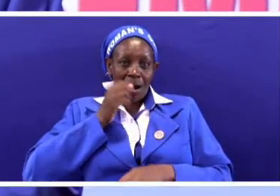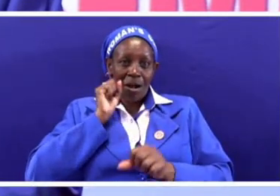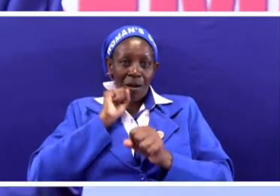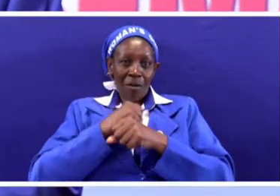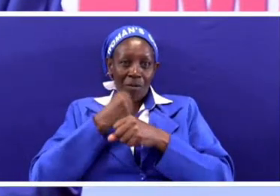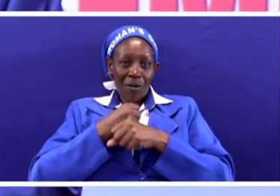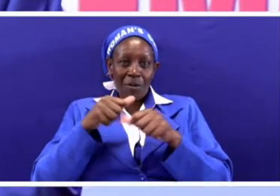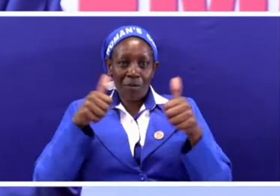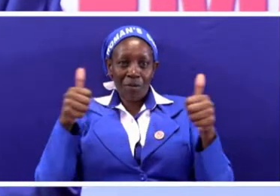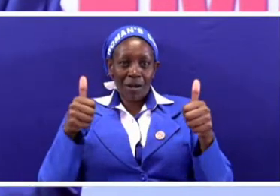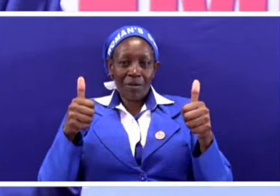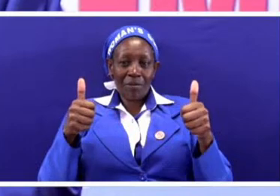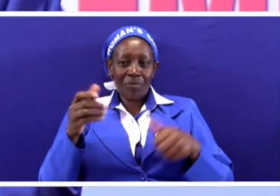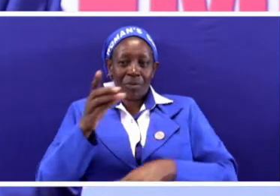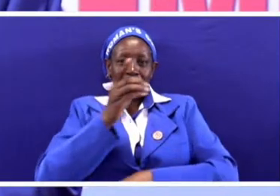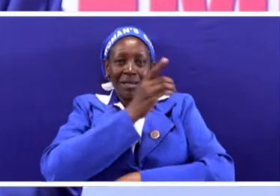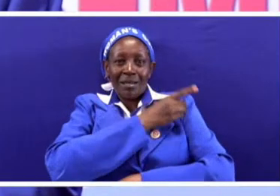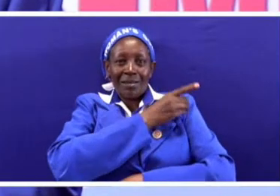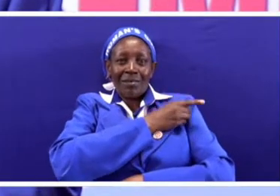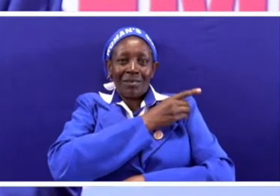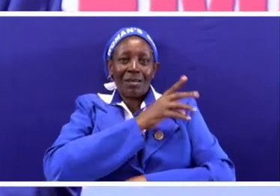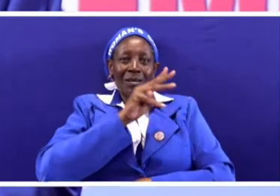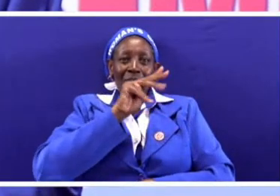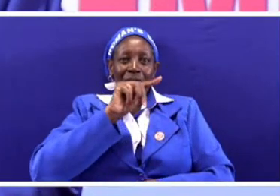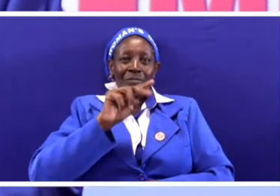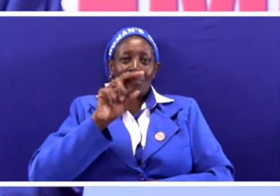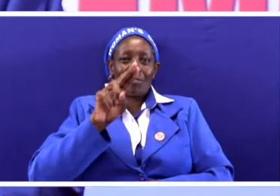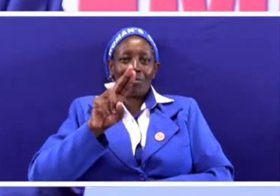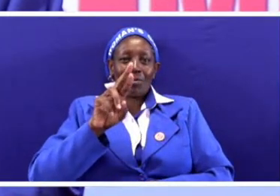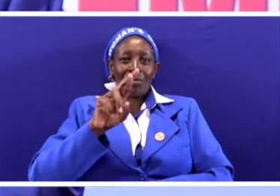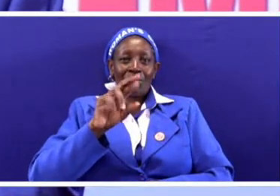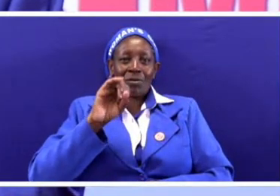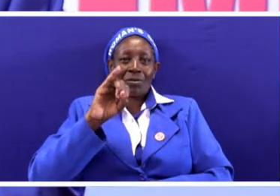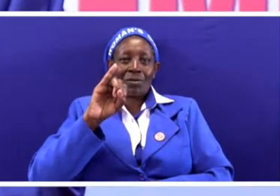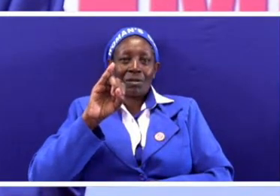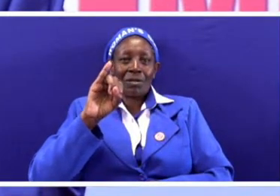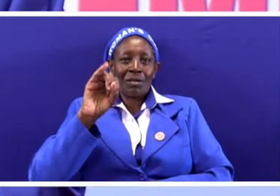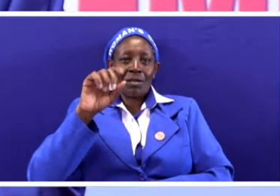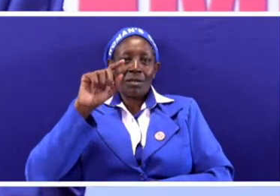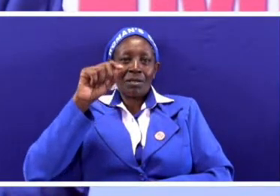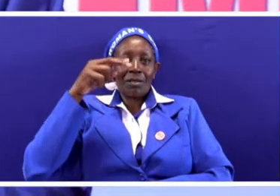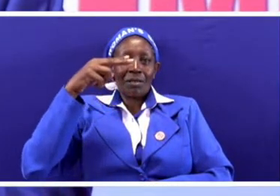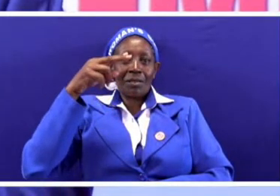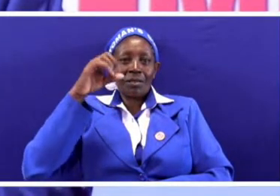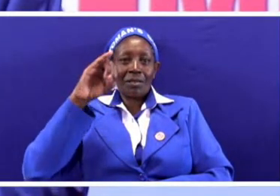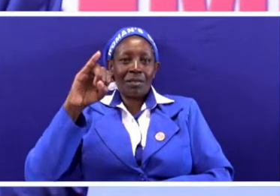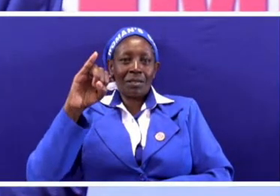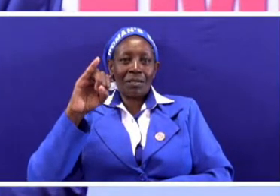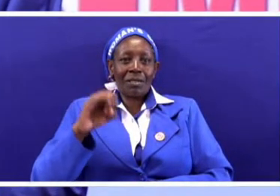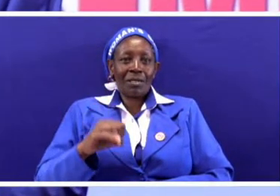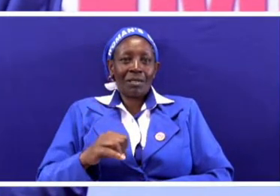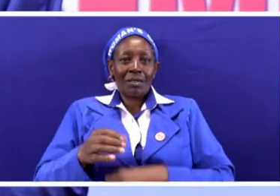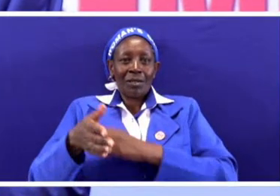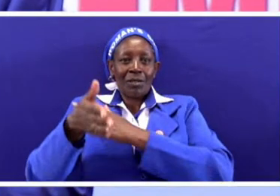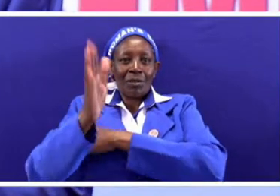Muridi, may God take good care of you and protect you. I hope we can, I don't know what